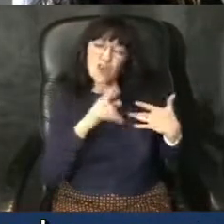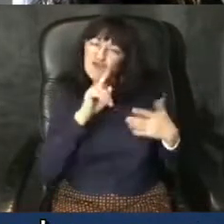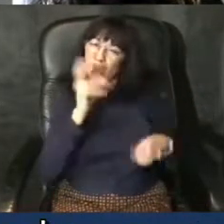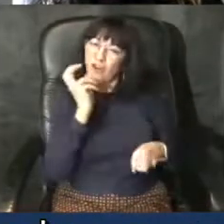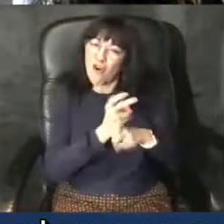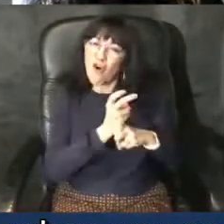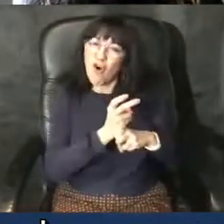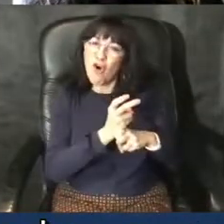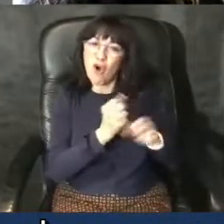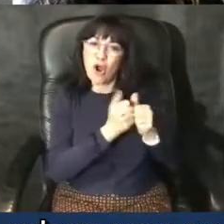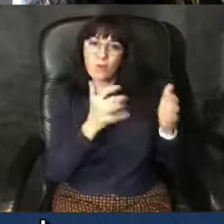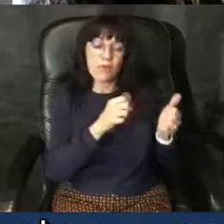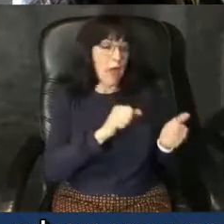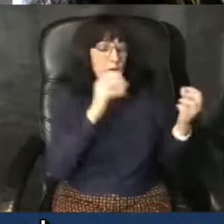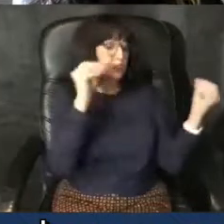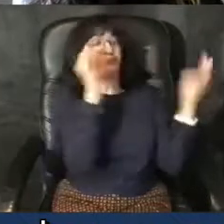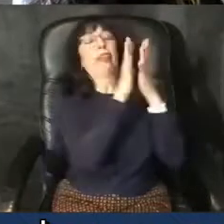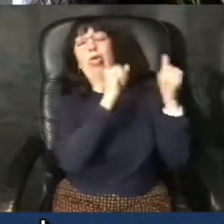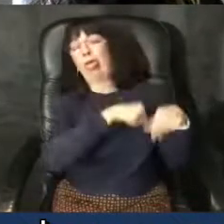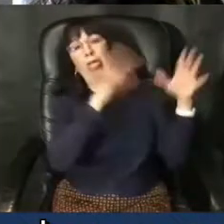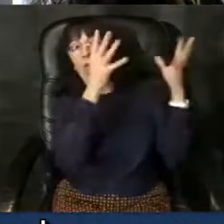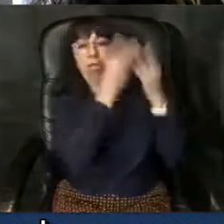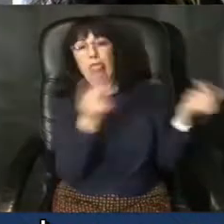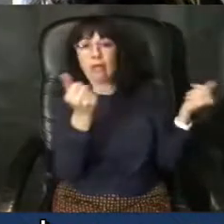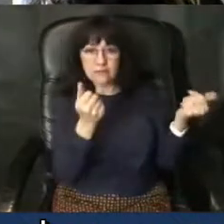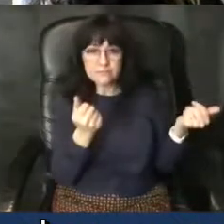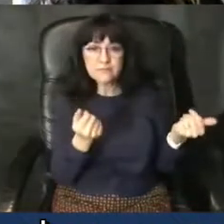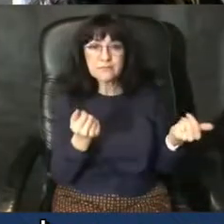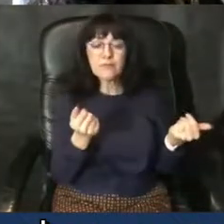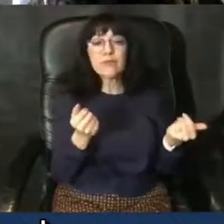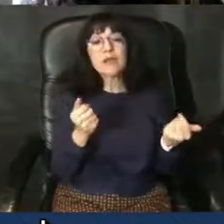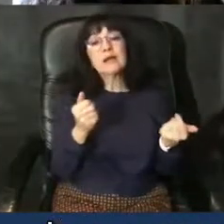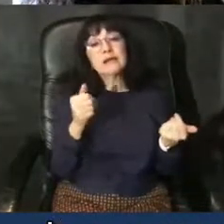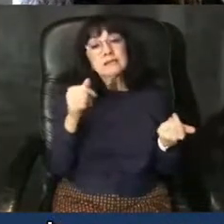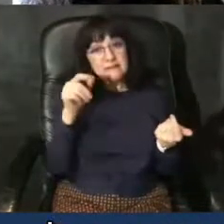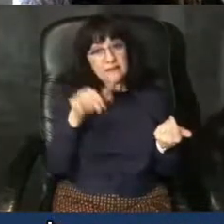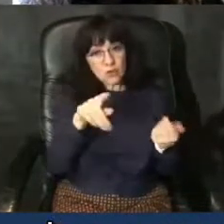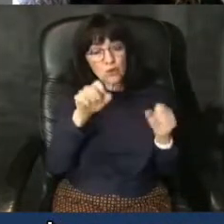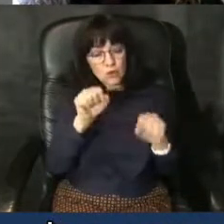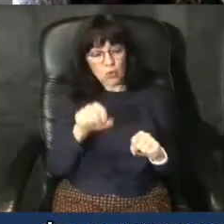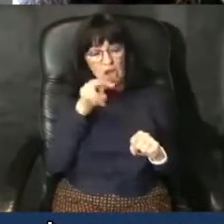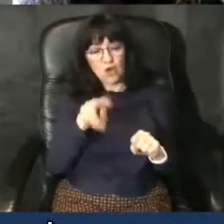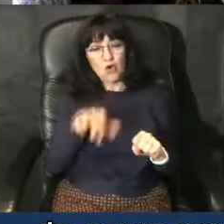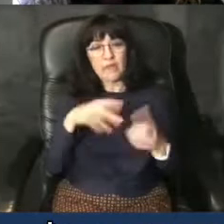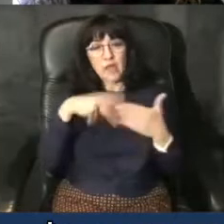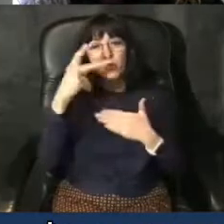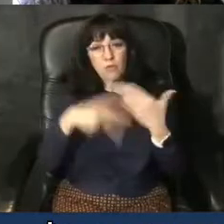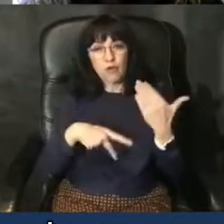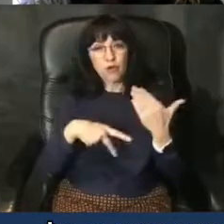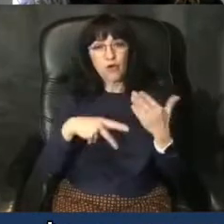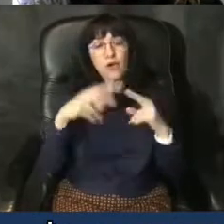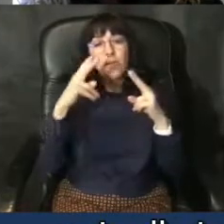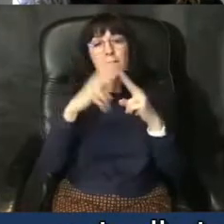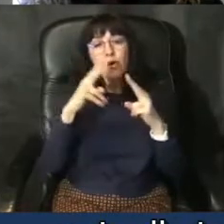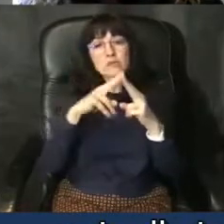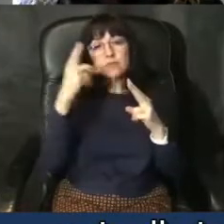So when you go to Help Is Here DE, there actually is a connection to a program called Partnership for Drug-Free America.